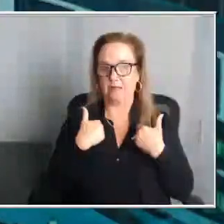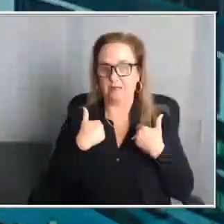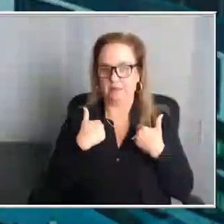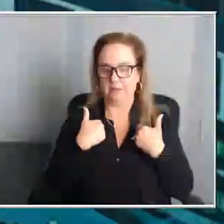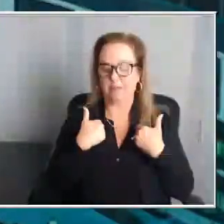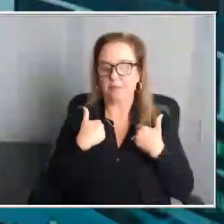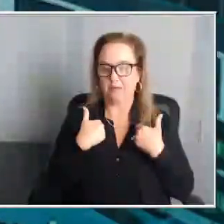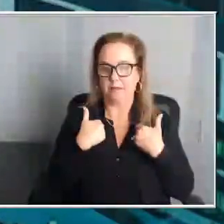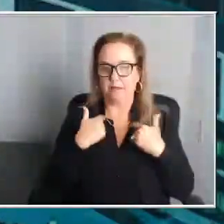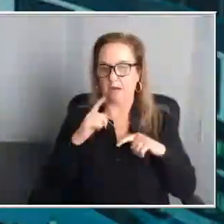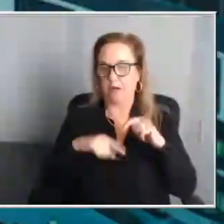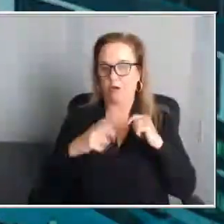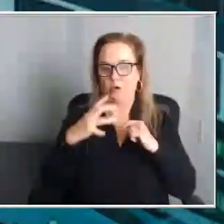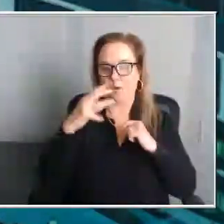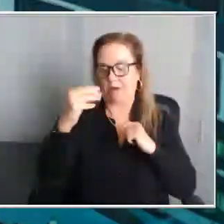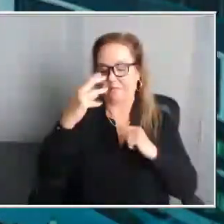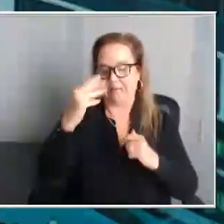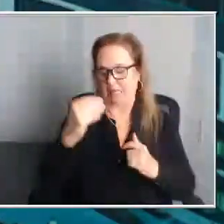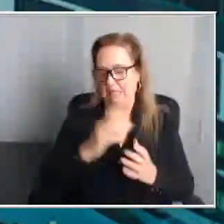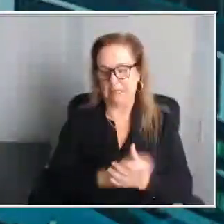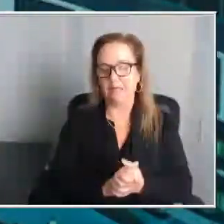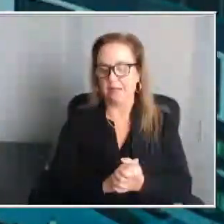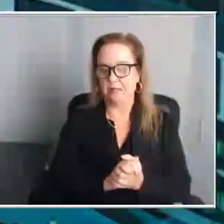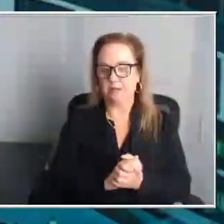able to go outside,